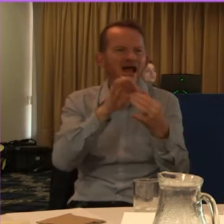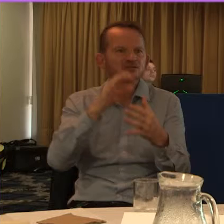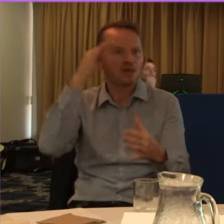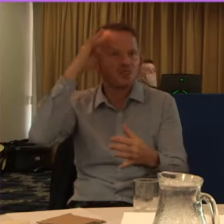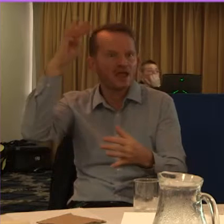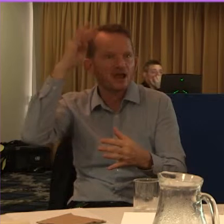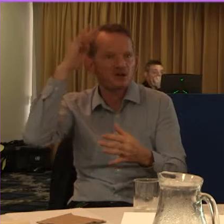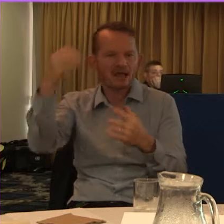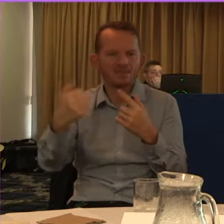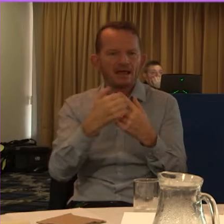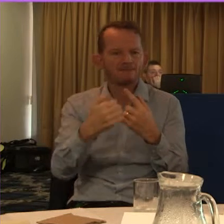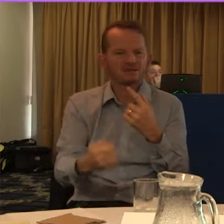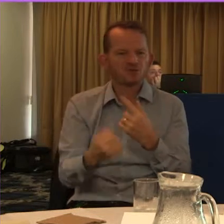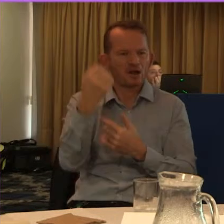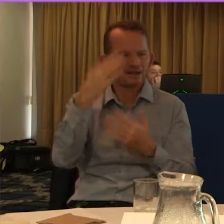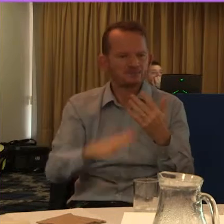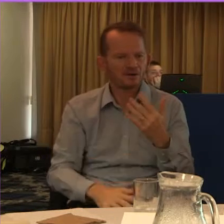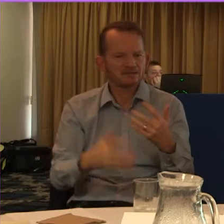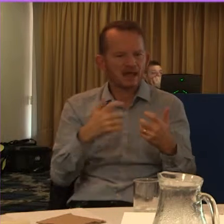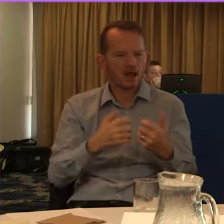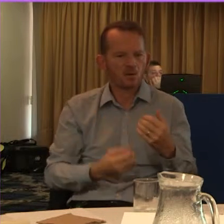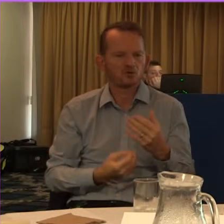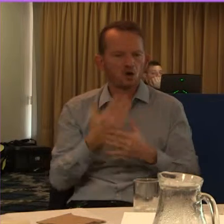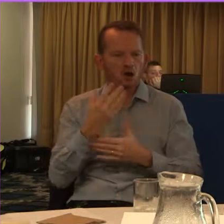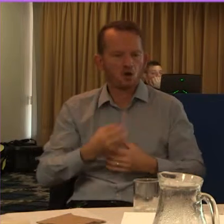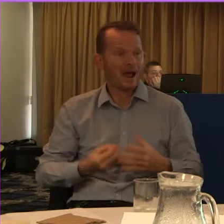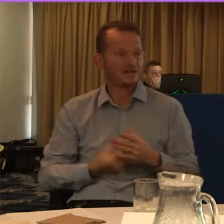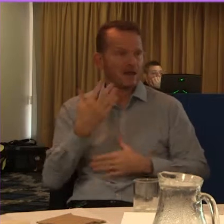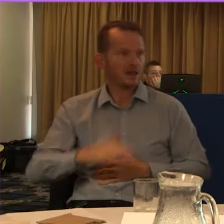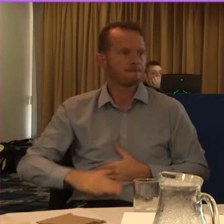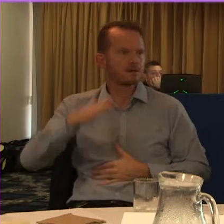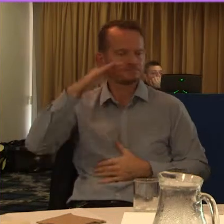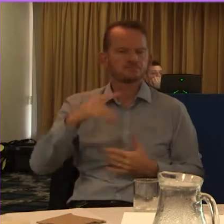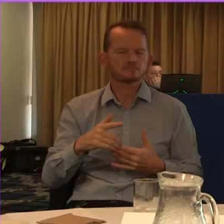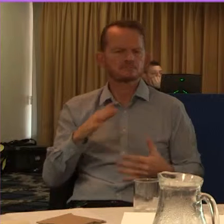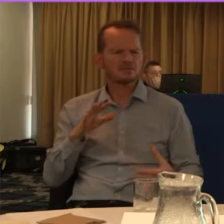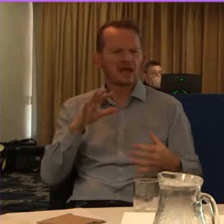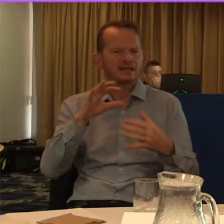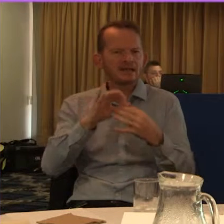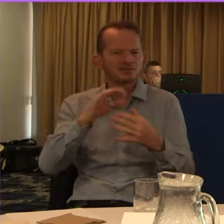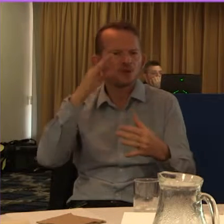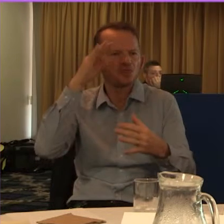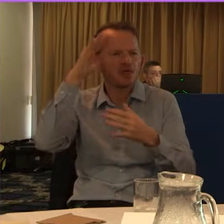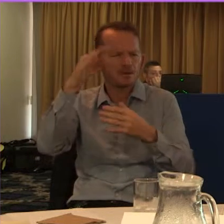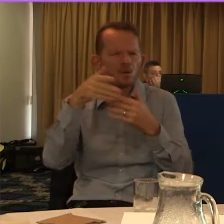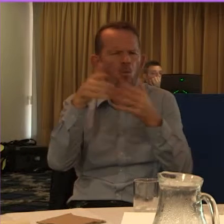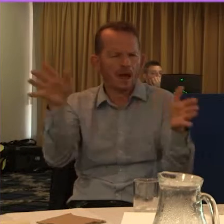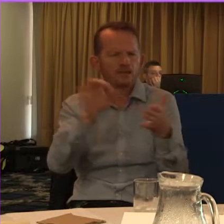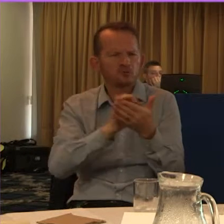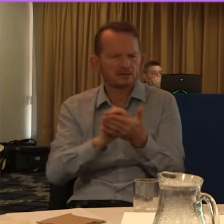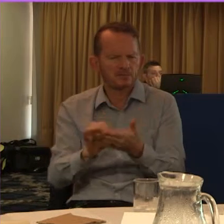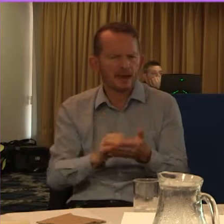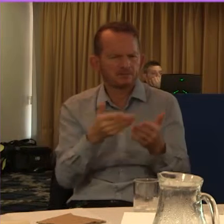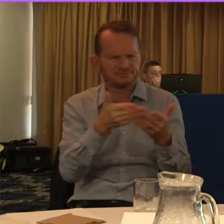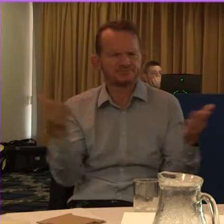attachment theory and the impact of early experiences and how we grow and develop. Attachment theory has been widely